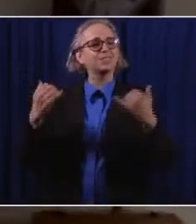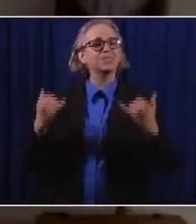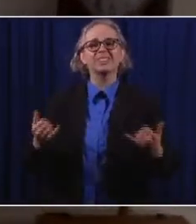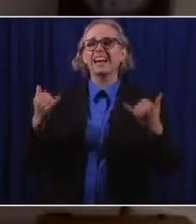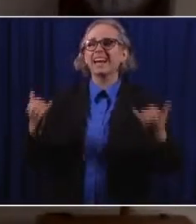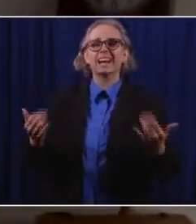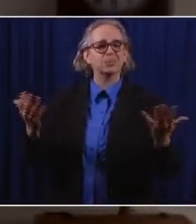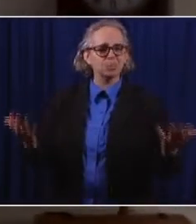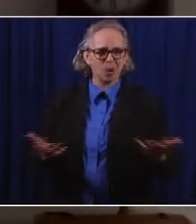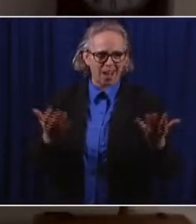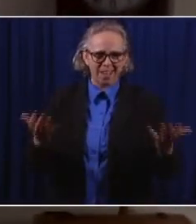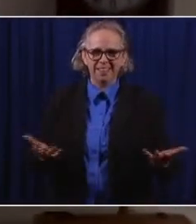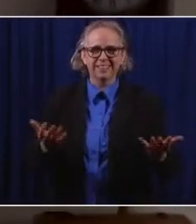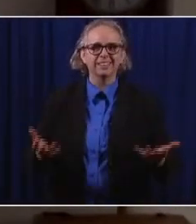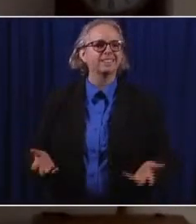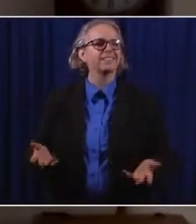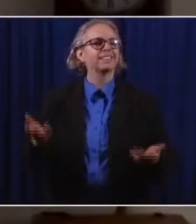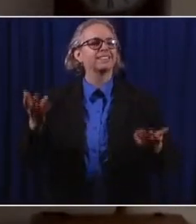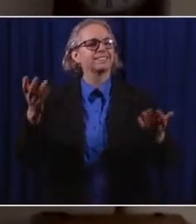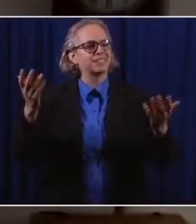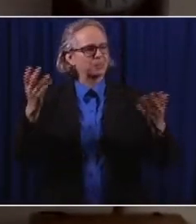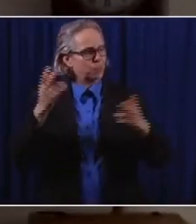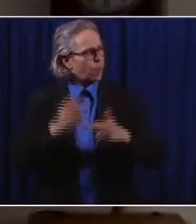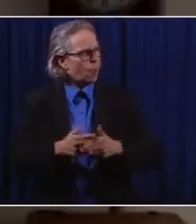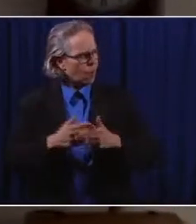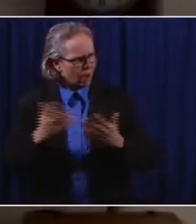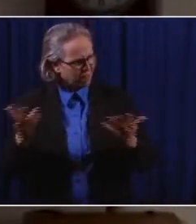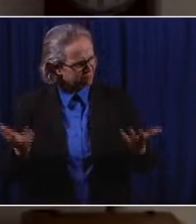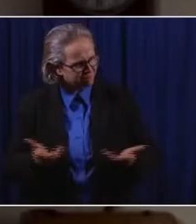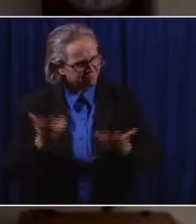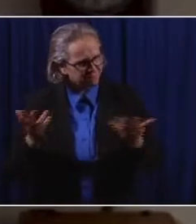They were behind 1-0 last I saw.